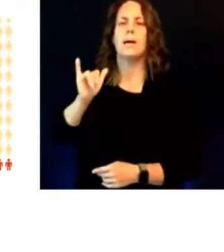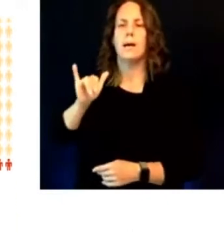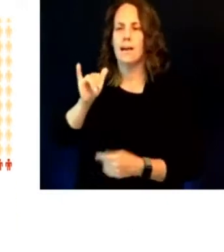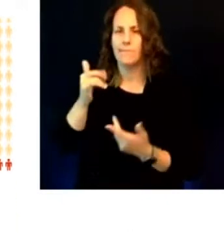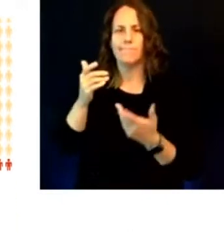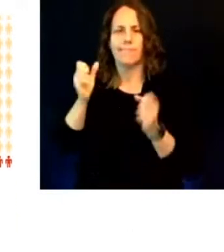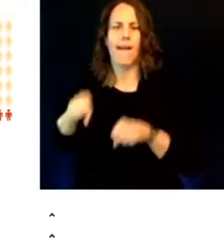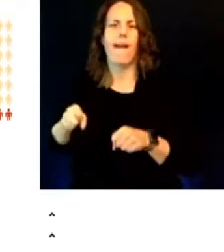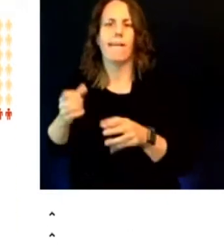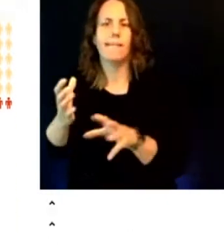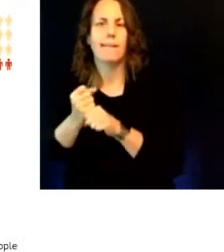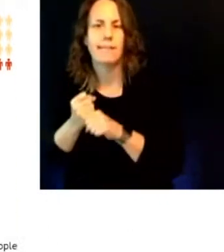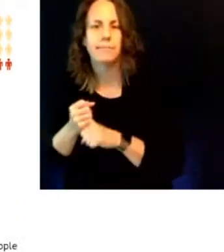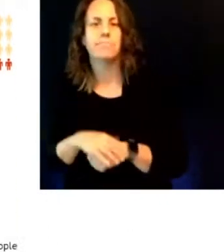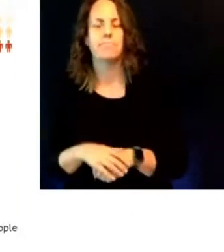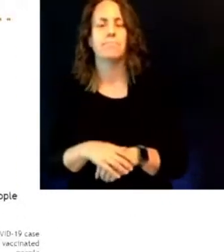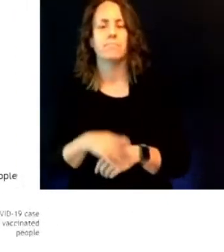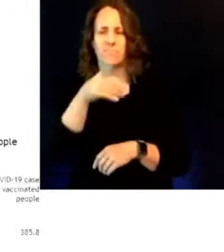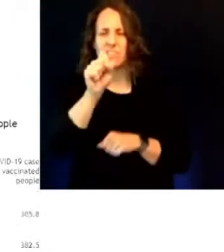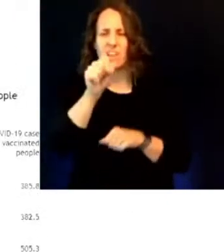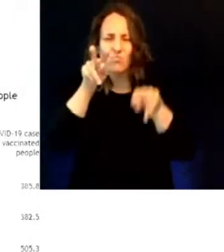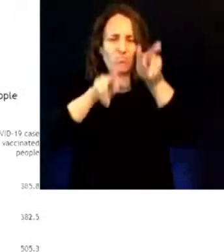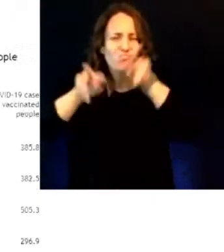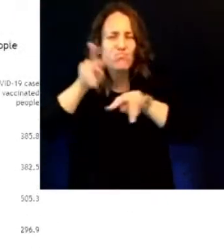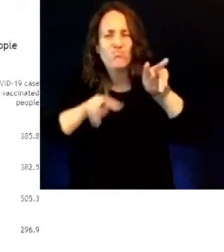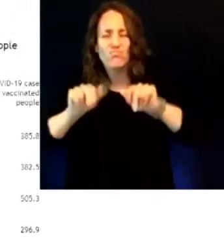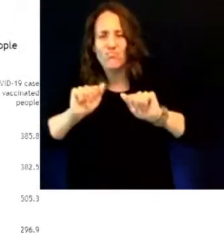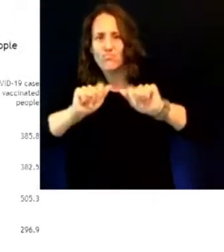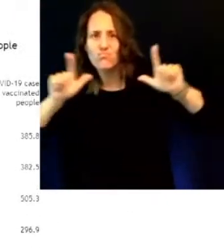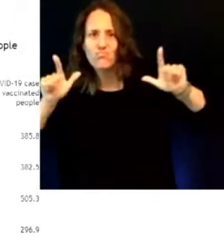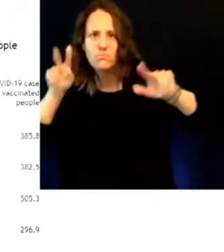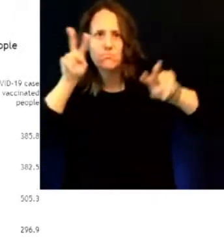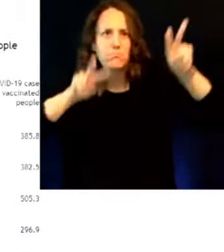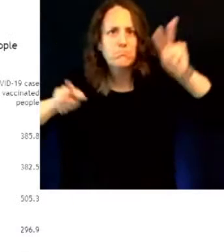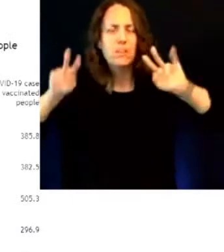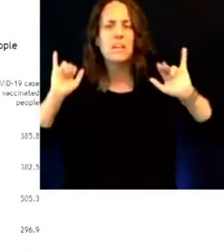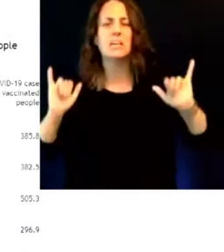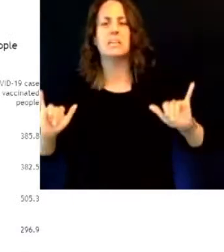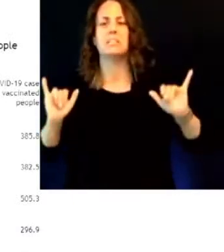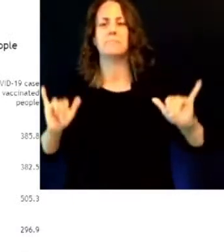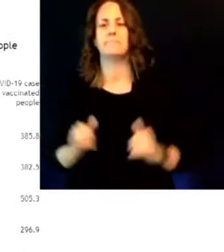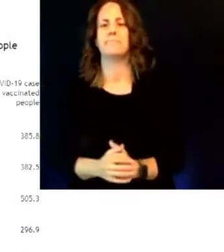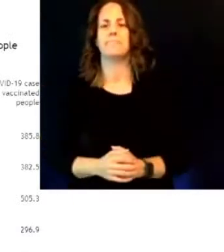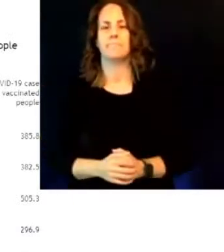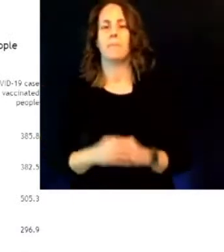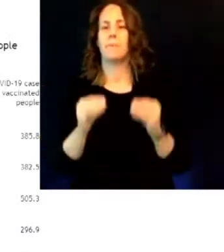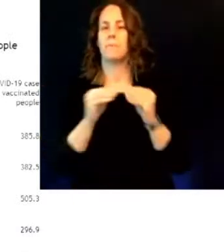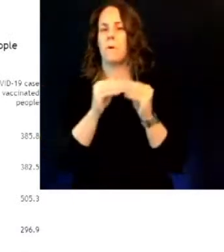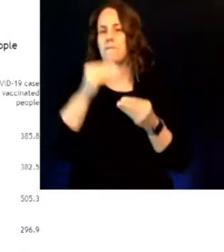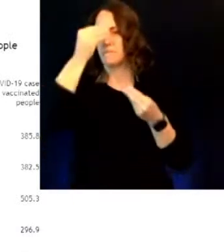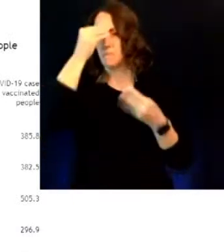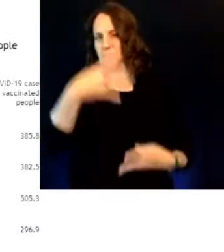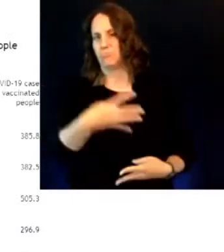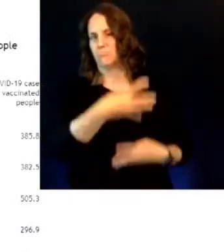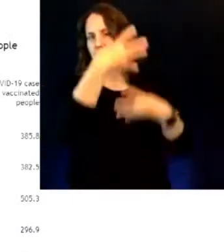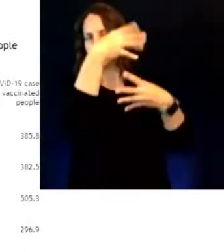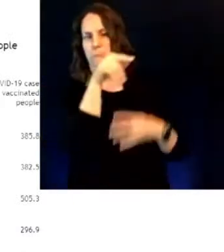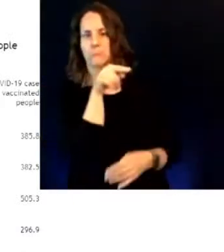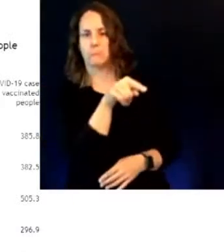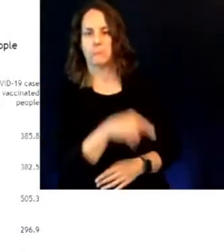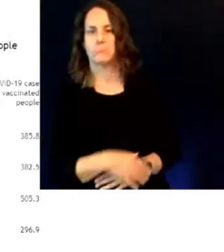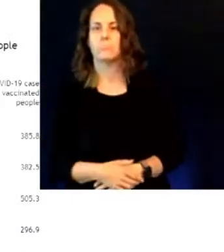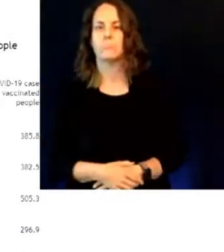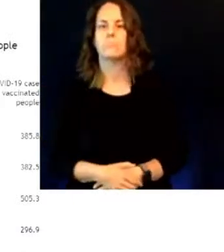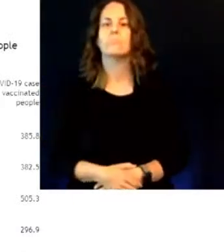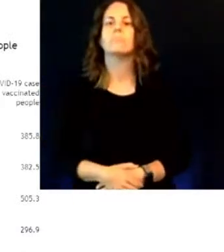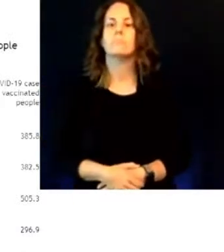there's also added to the website today on this page some data tables that allow you to look at the rate of